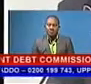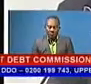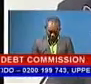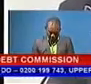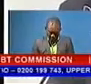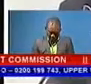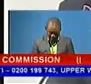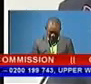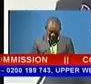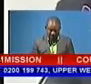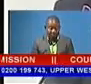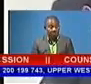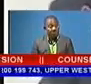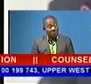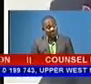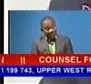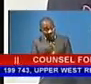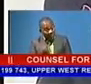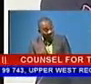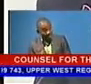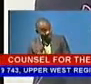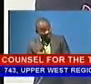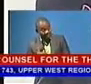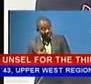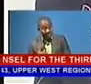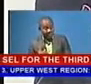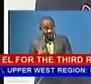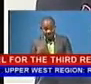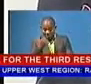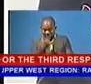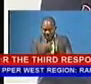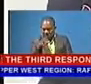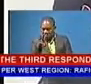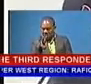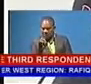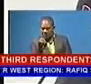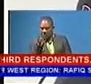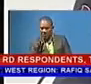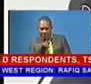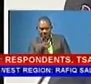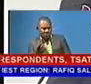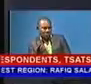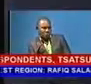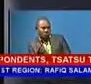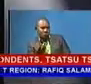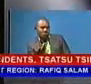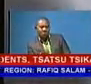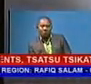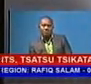Dr. Balmia, you say you have the list of 704 polling stations with you. Yes, sir. What would you like to do with